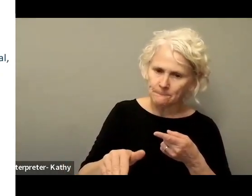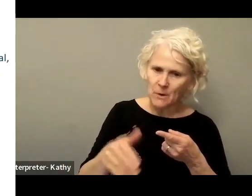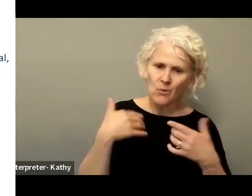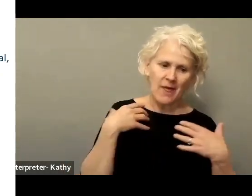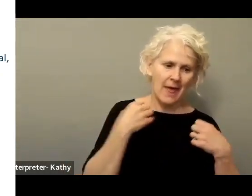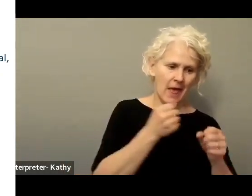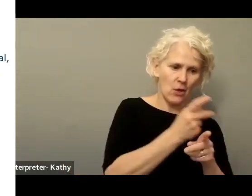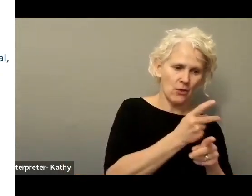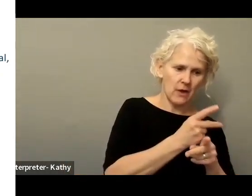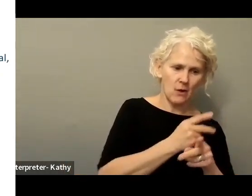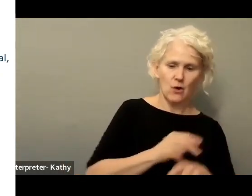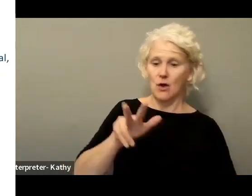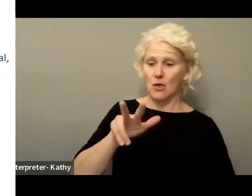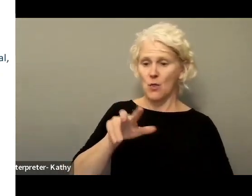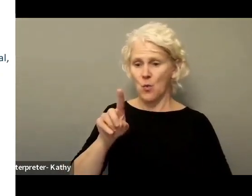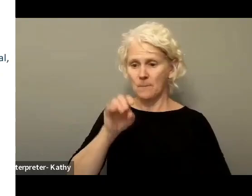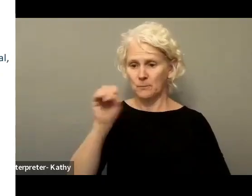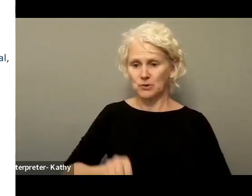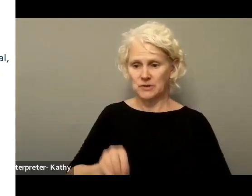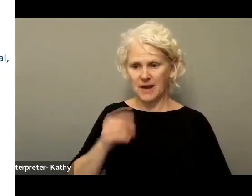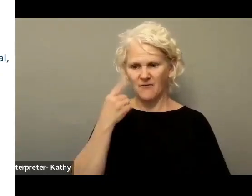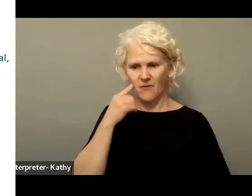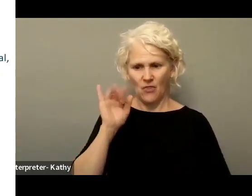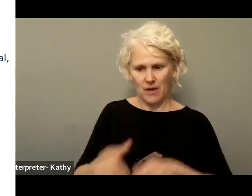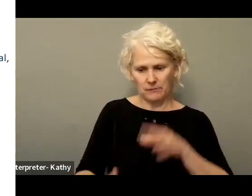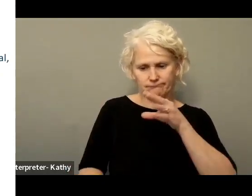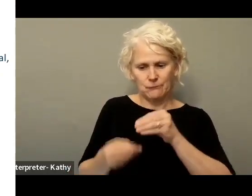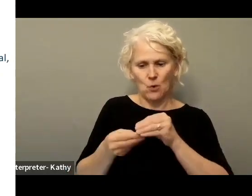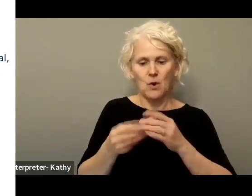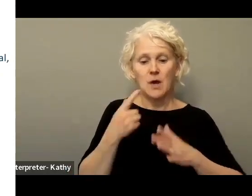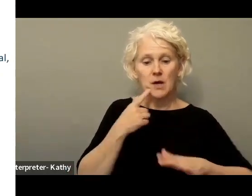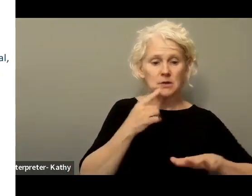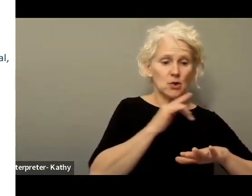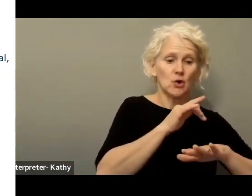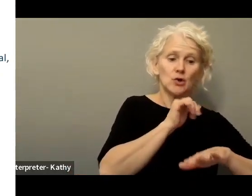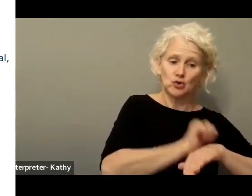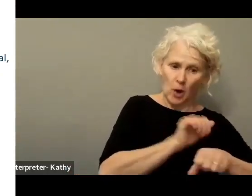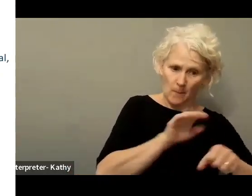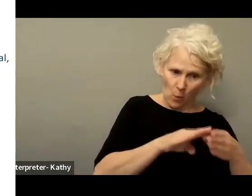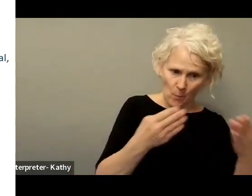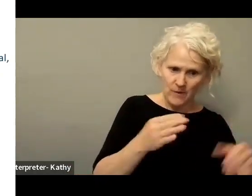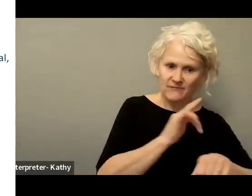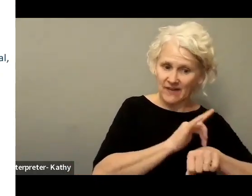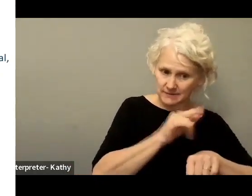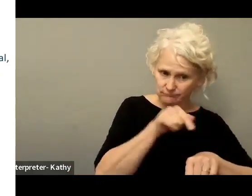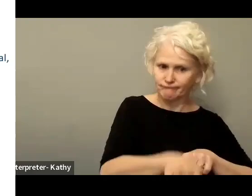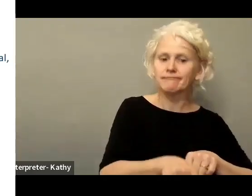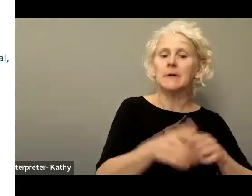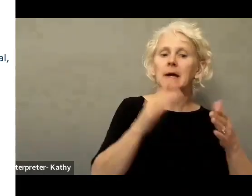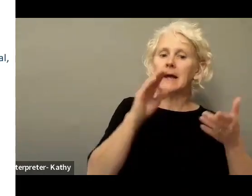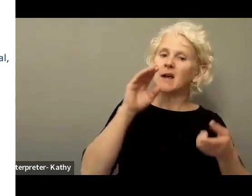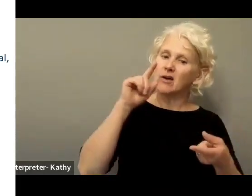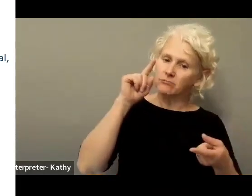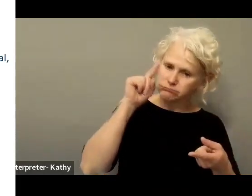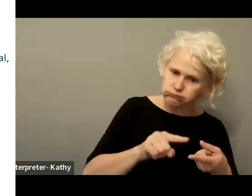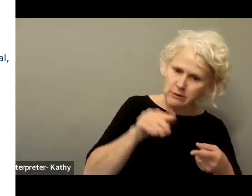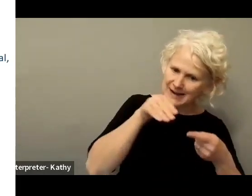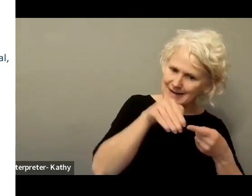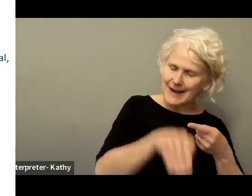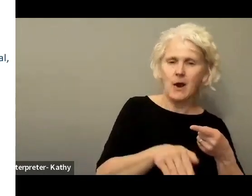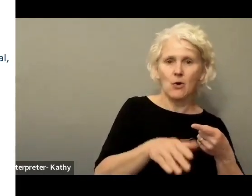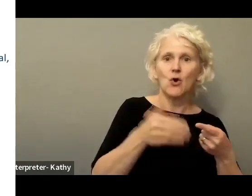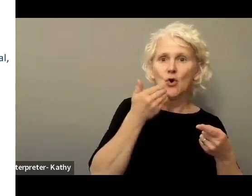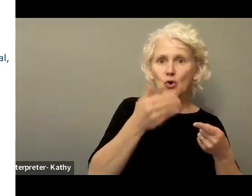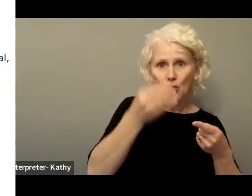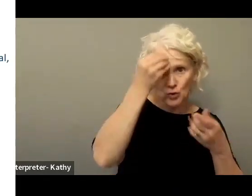31% drop in total. So the vacancies have come down quite a bit. And I guess that's good news.